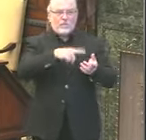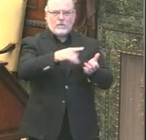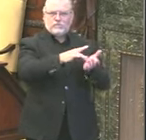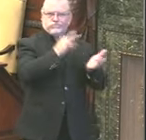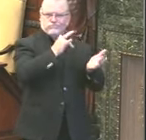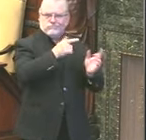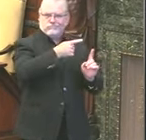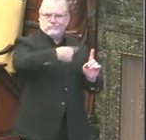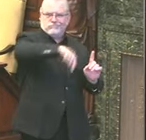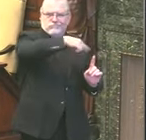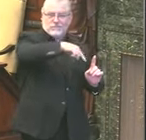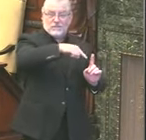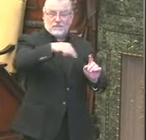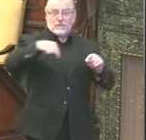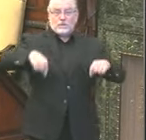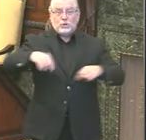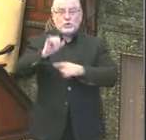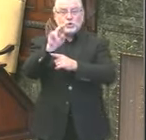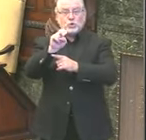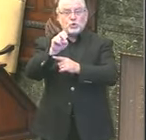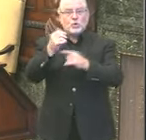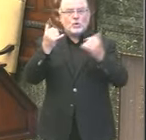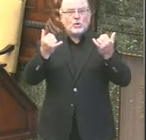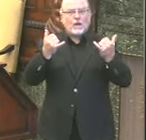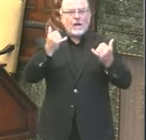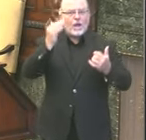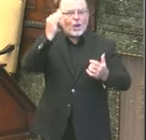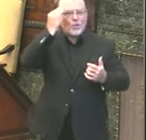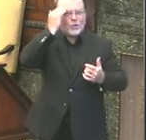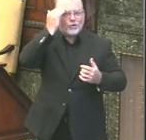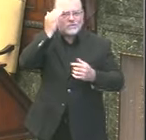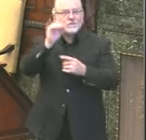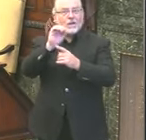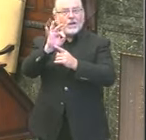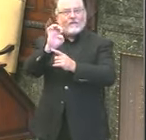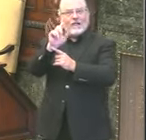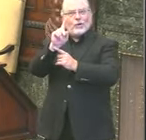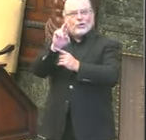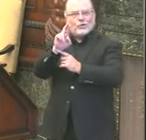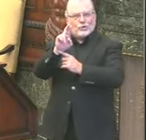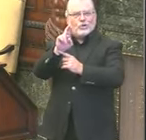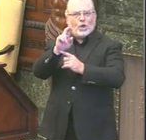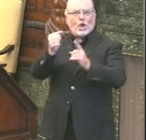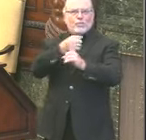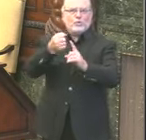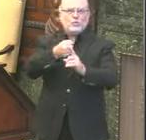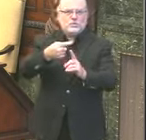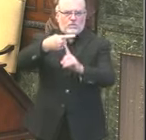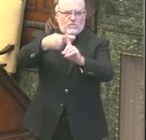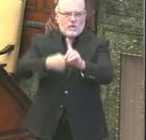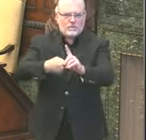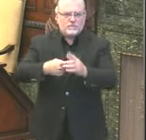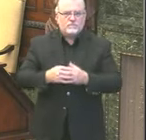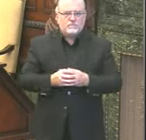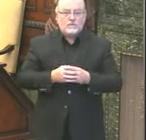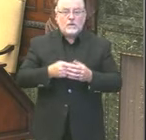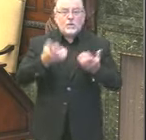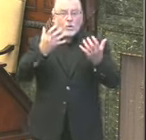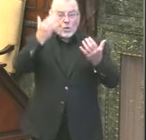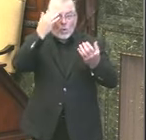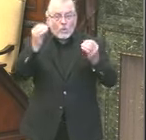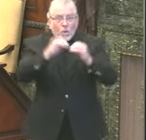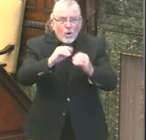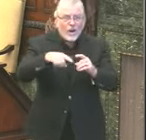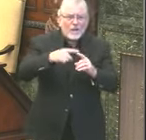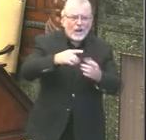Awareness Month, so it provides an opportunity for us to raise awareness about elder abuse, neglect, and exploitation. Elder abuse is a legal